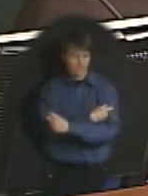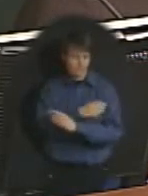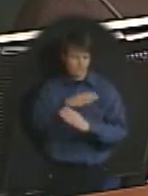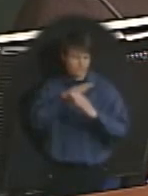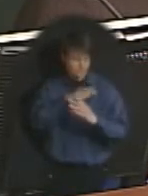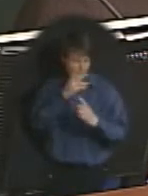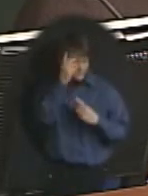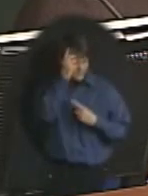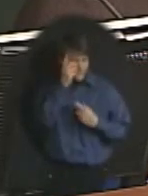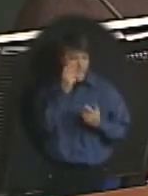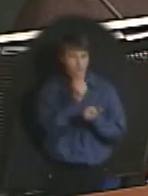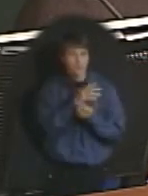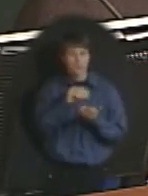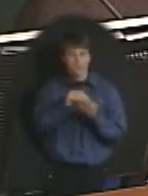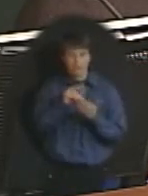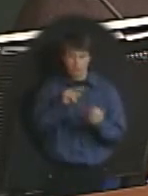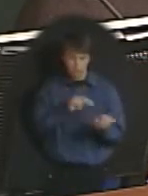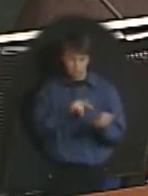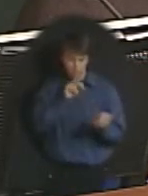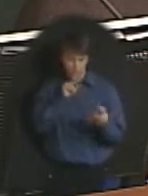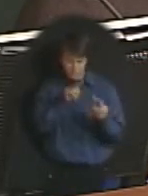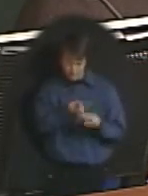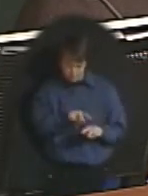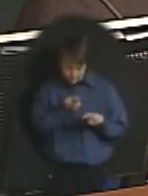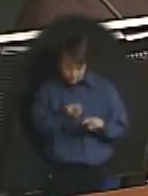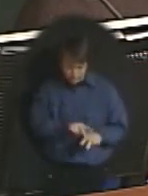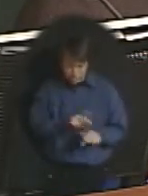who really police that policy for us.